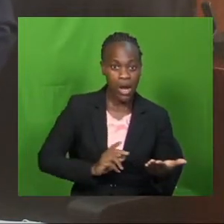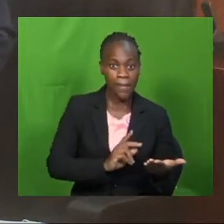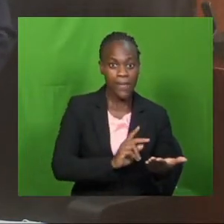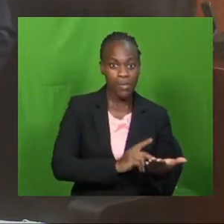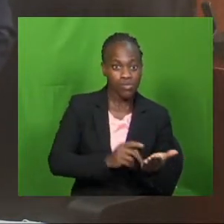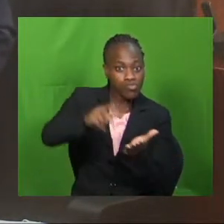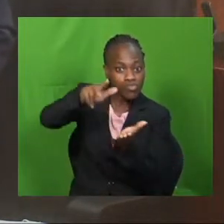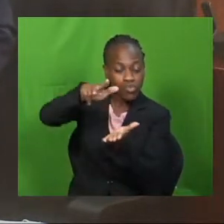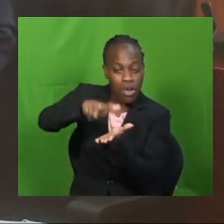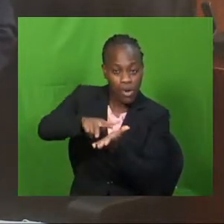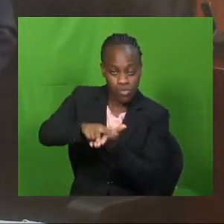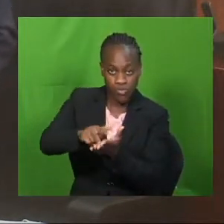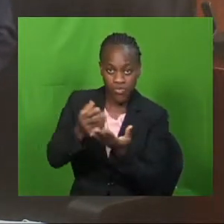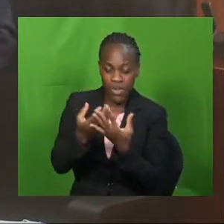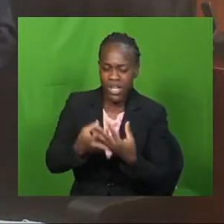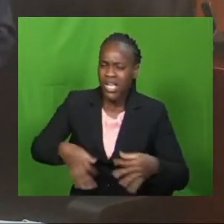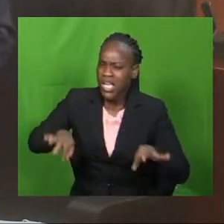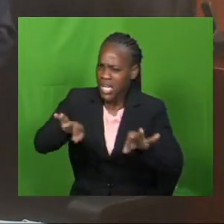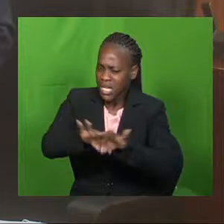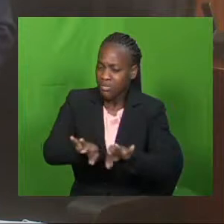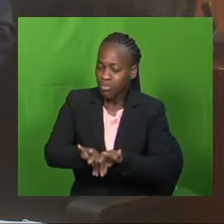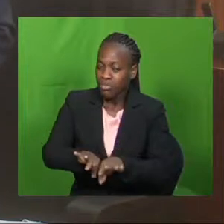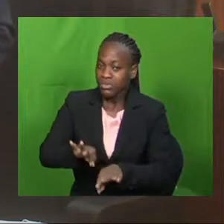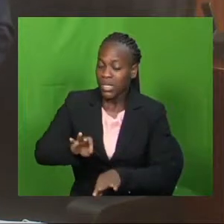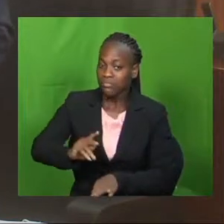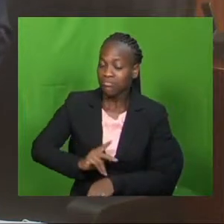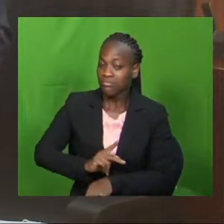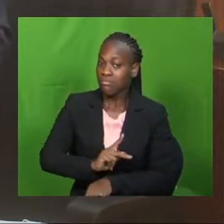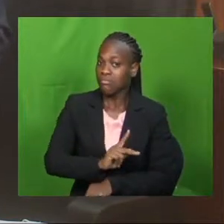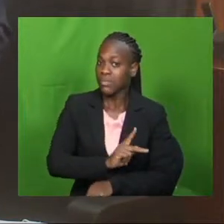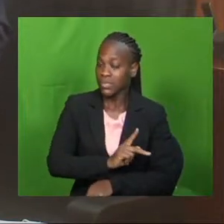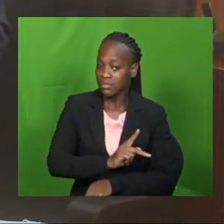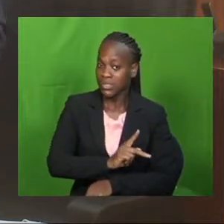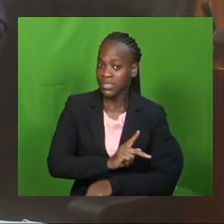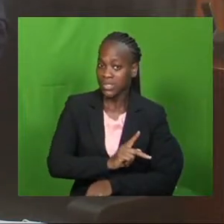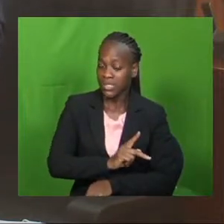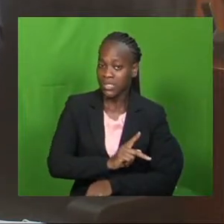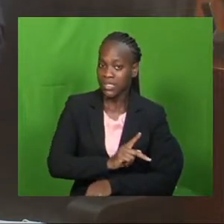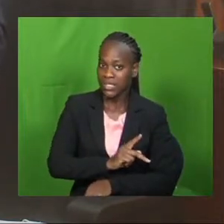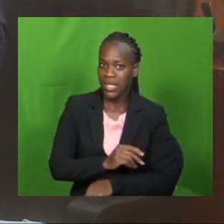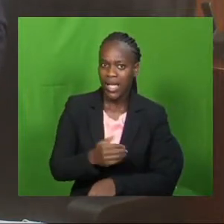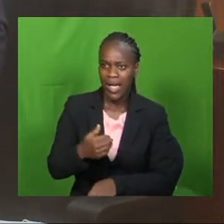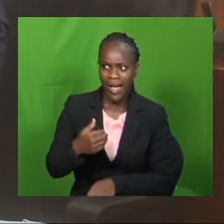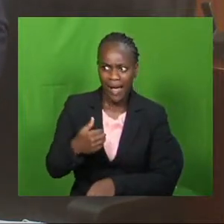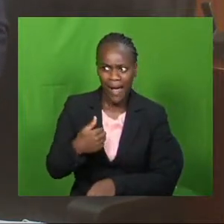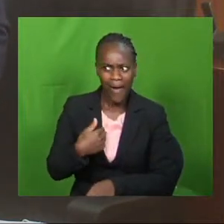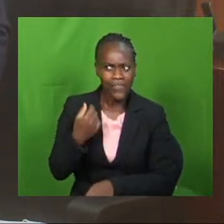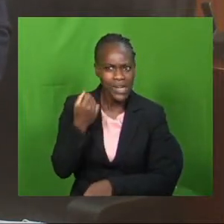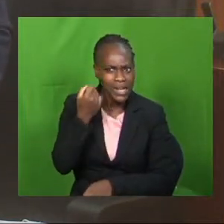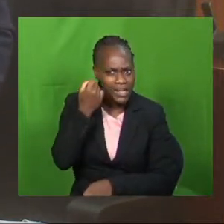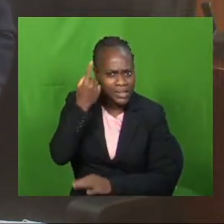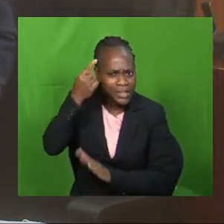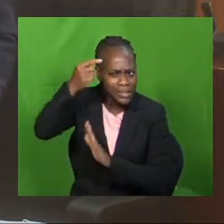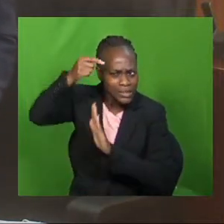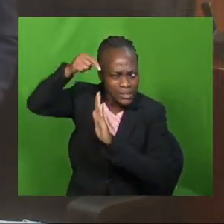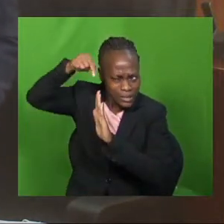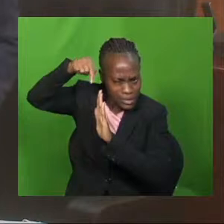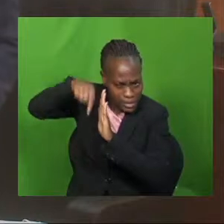It is important for parliamentarians or representatives of the people to have a thorough understanding of the